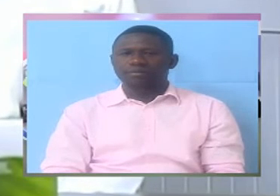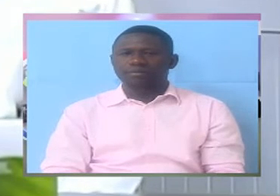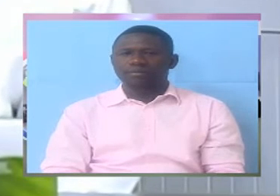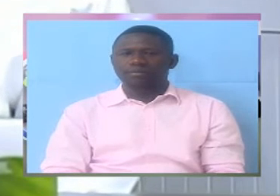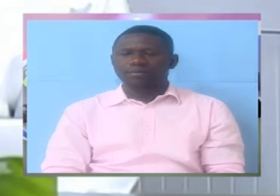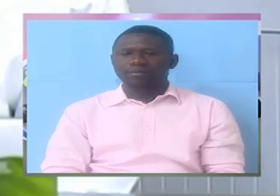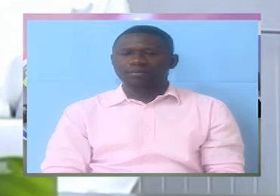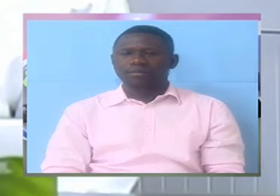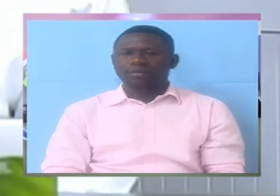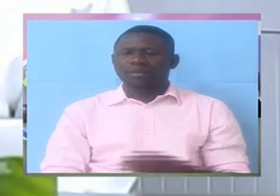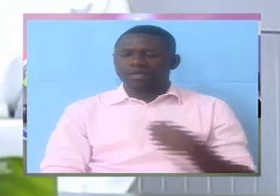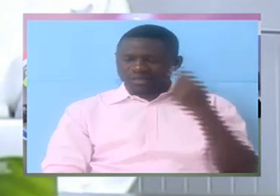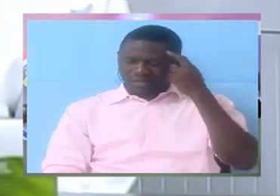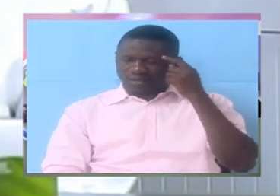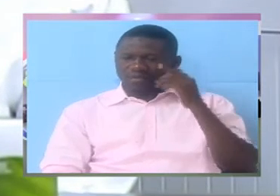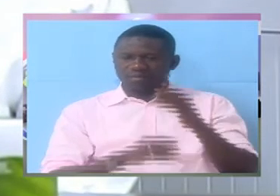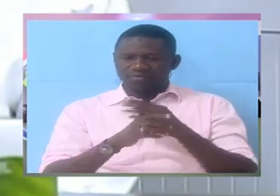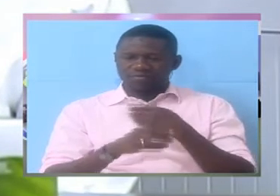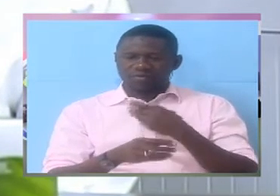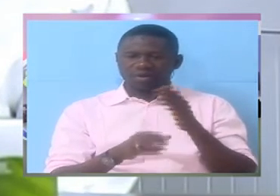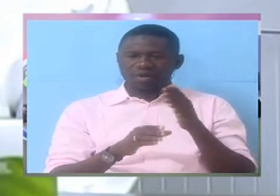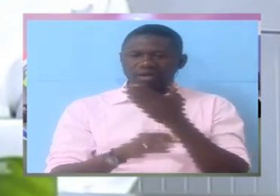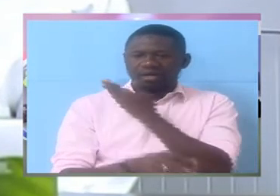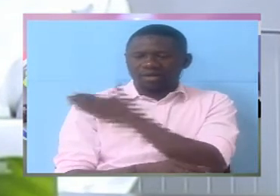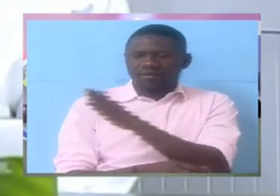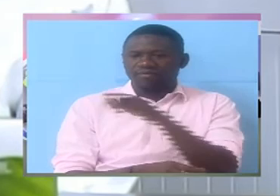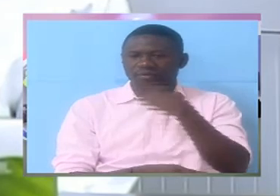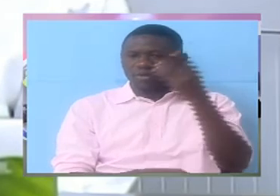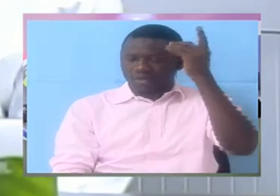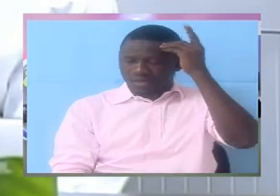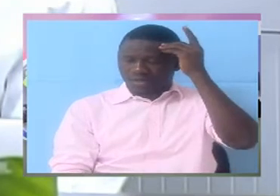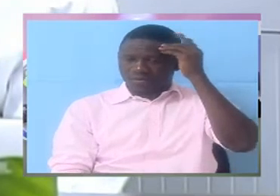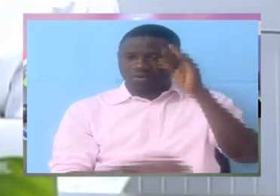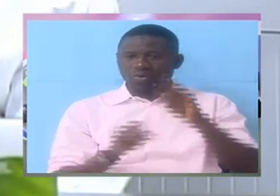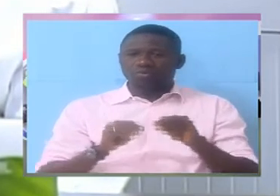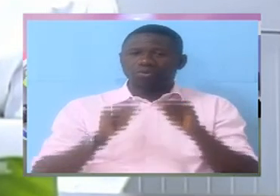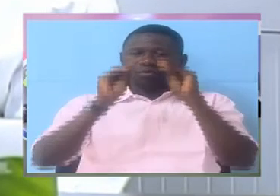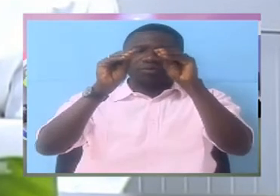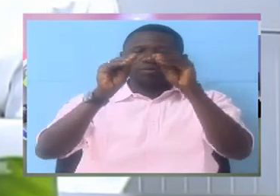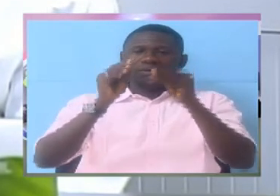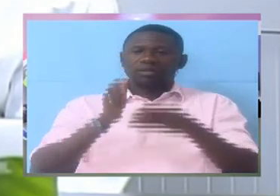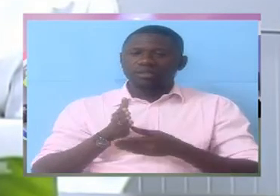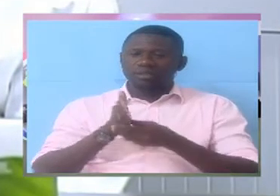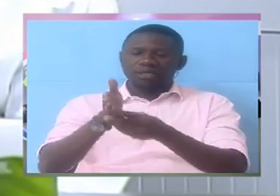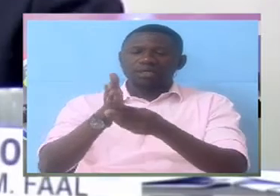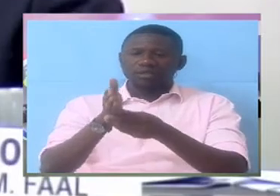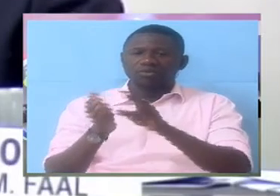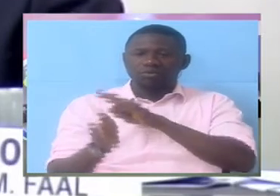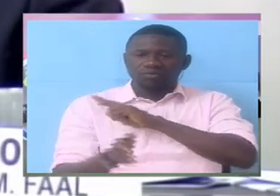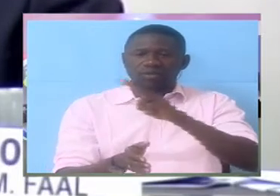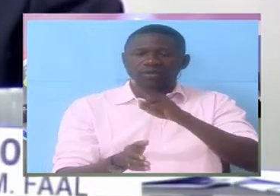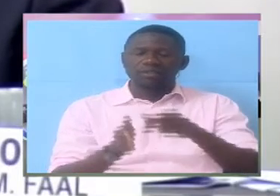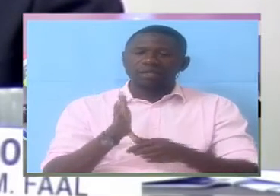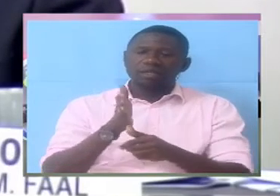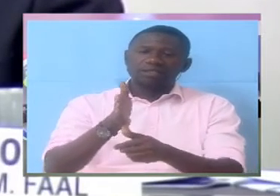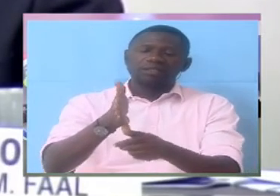was promoted to deputy director. And when you arrived?